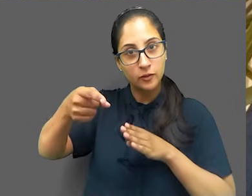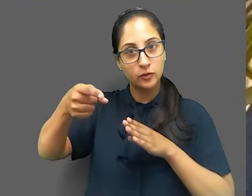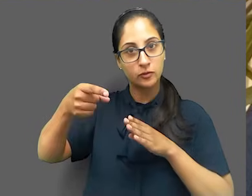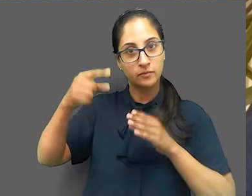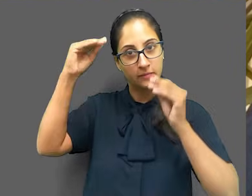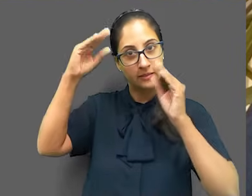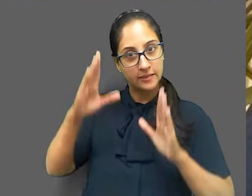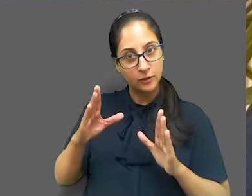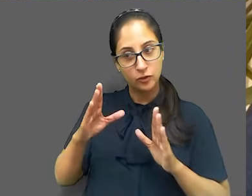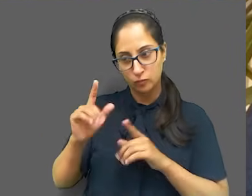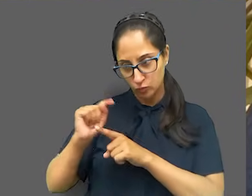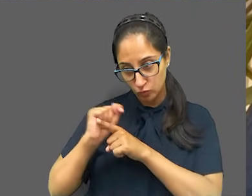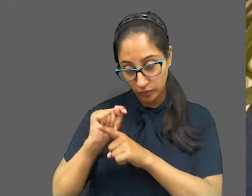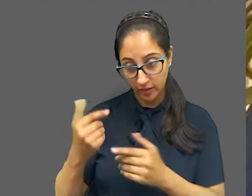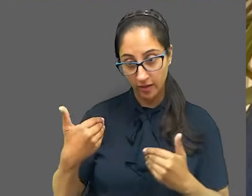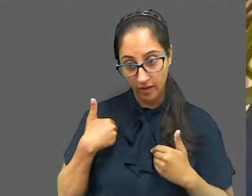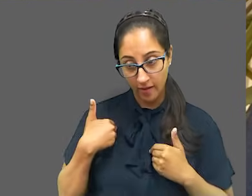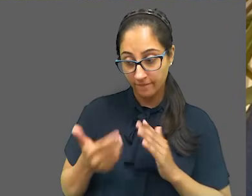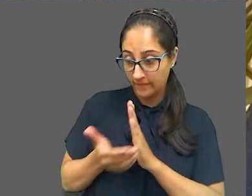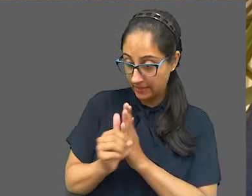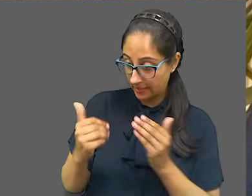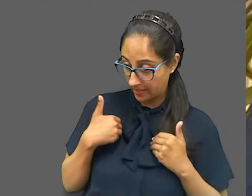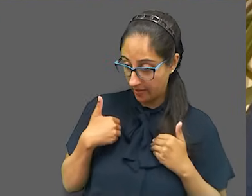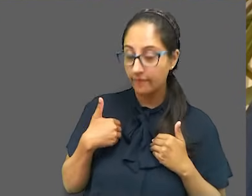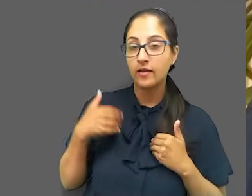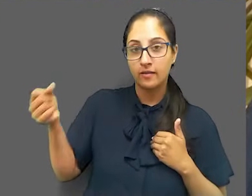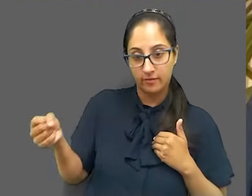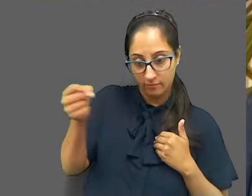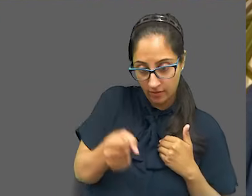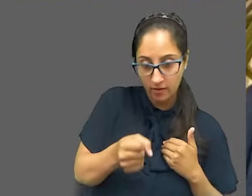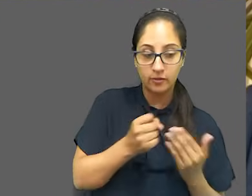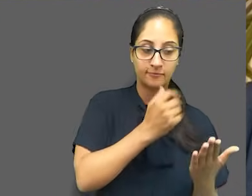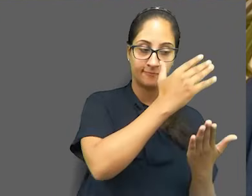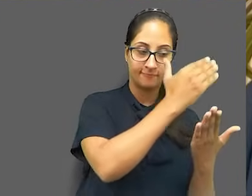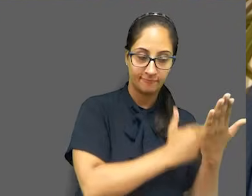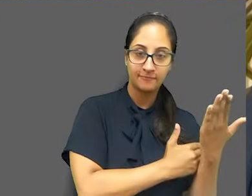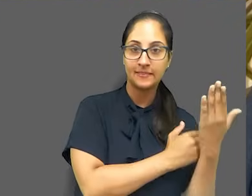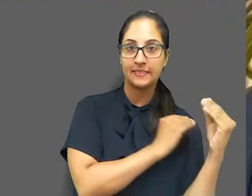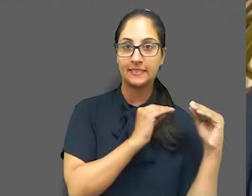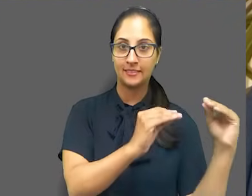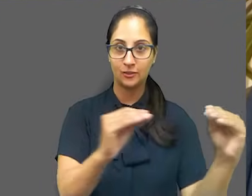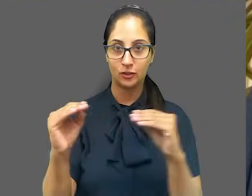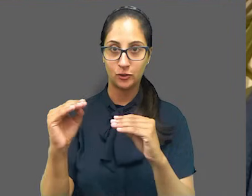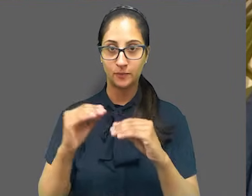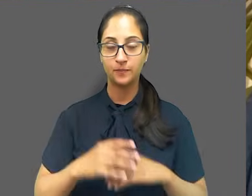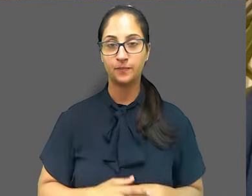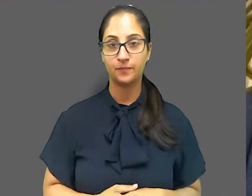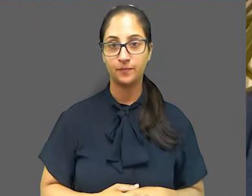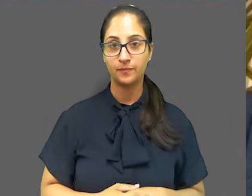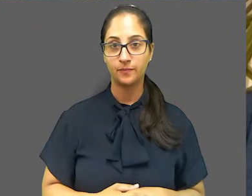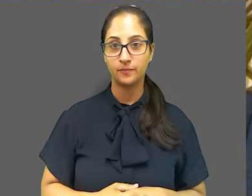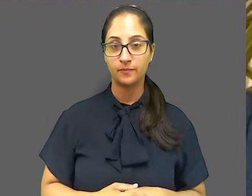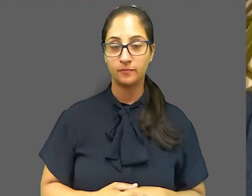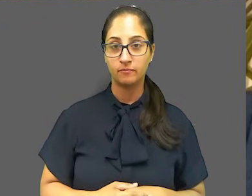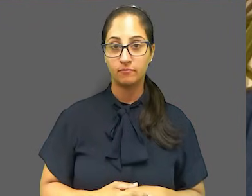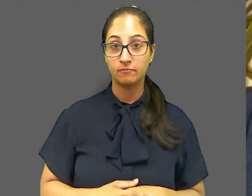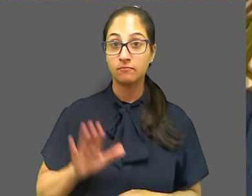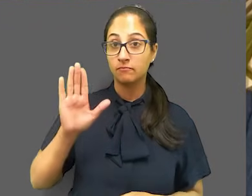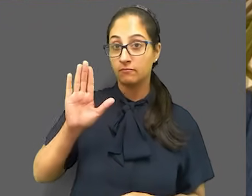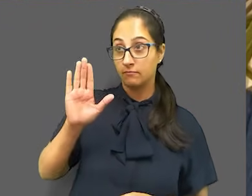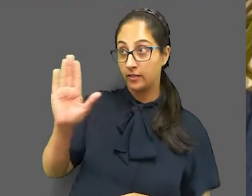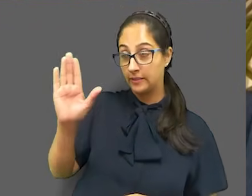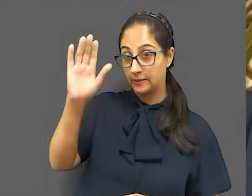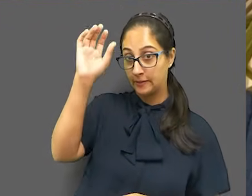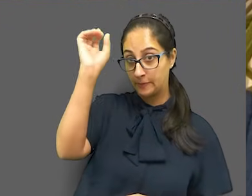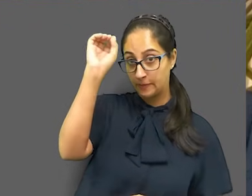professionally trained teachers. He felt it was very essential that a curriculum of this type